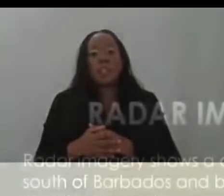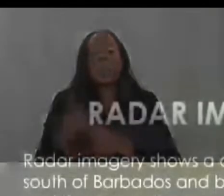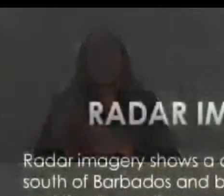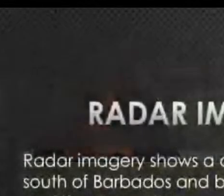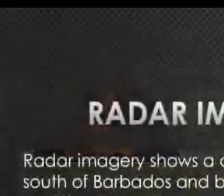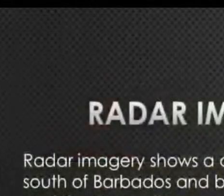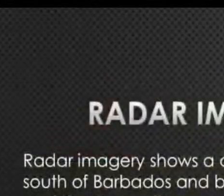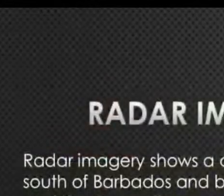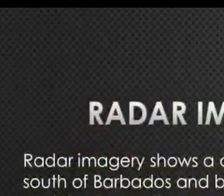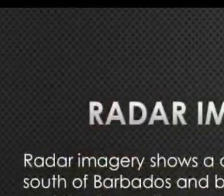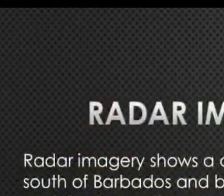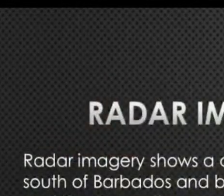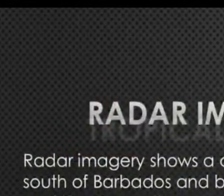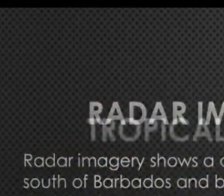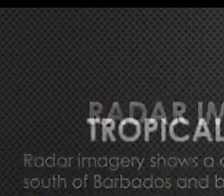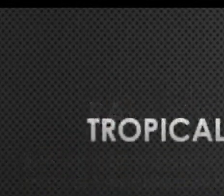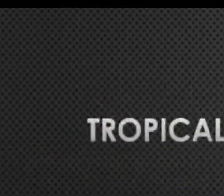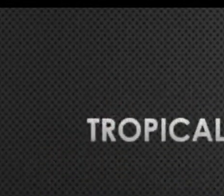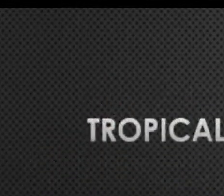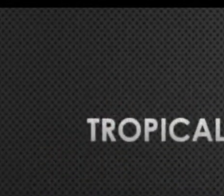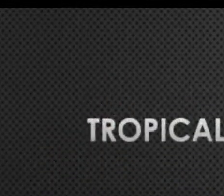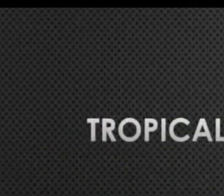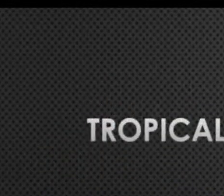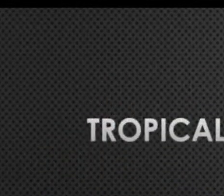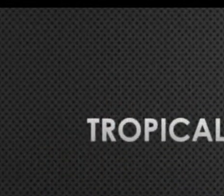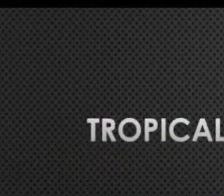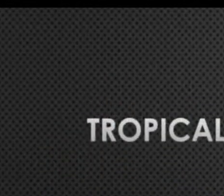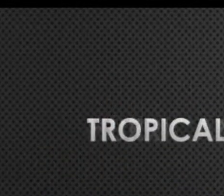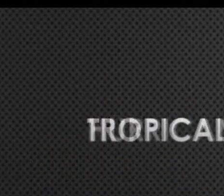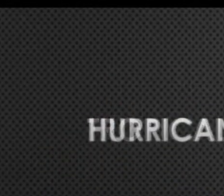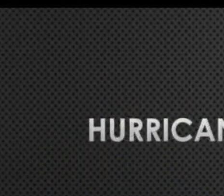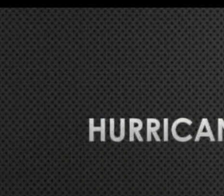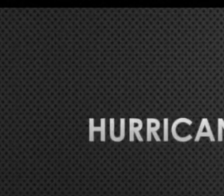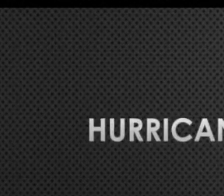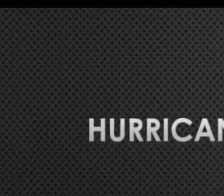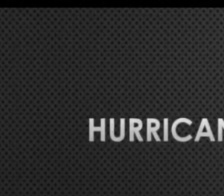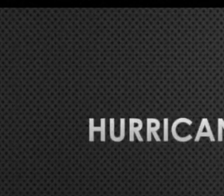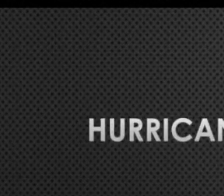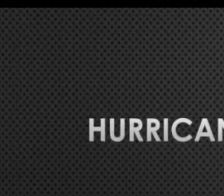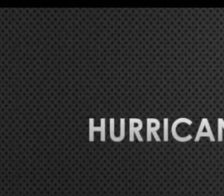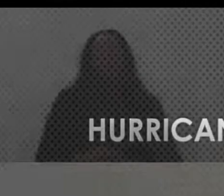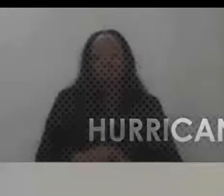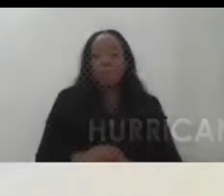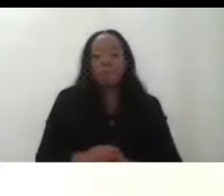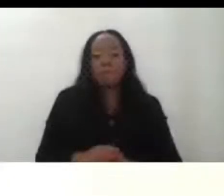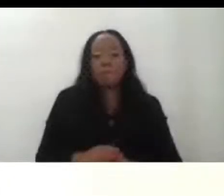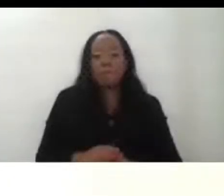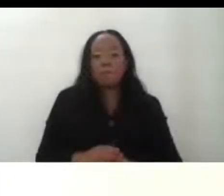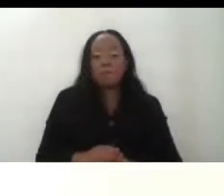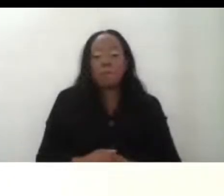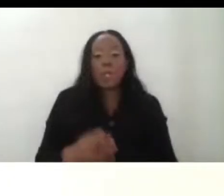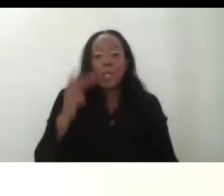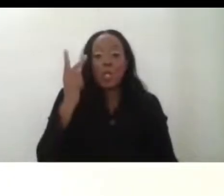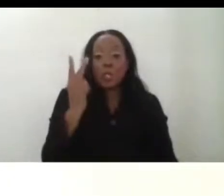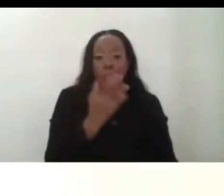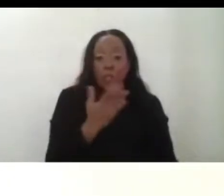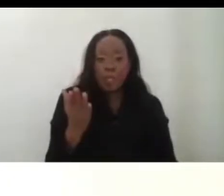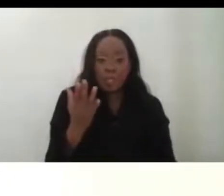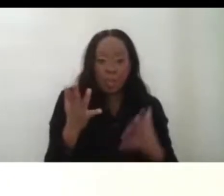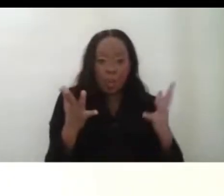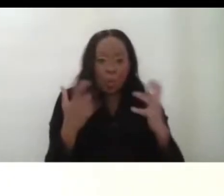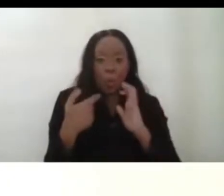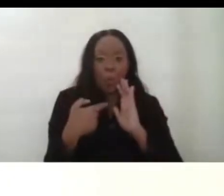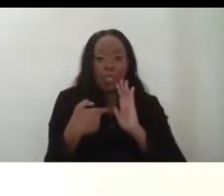to understand what's forecasted, and it's important to understand what actually happened, see how good the forecasts are. But just two things I want you to notice from this graph. You don't